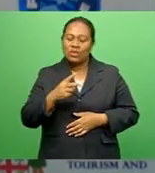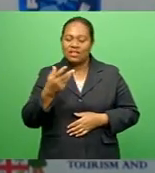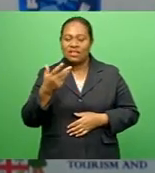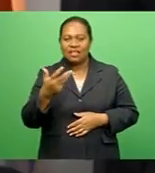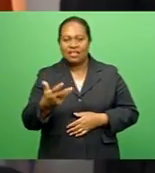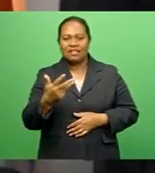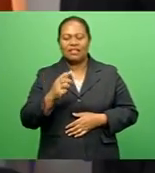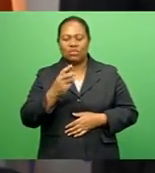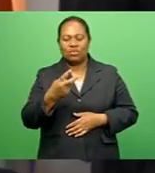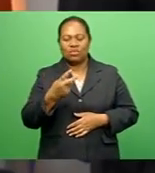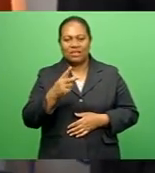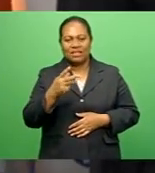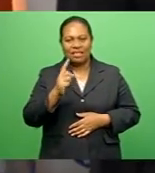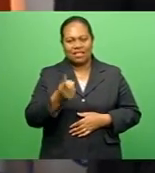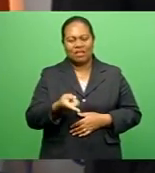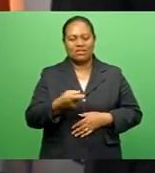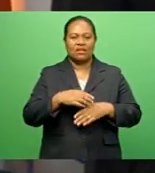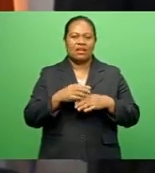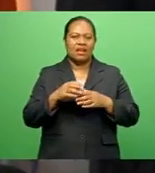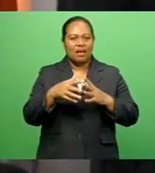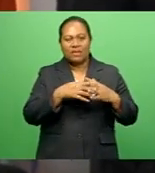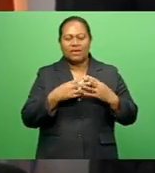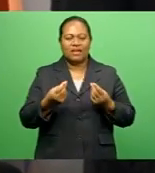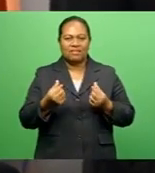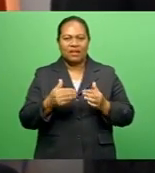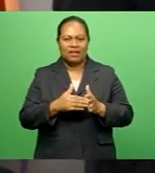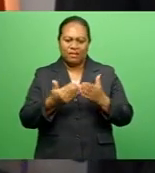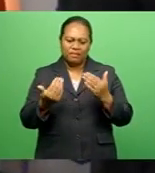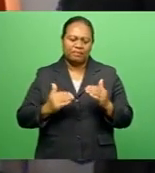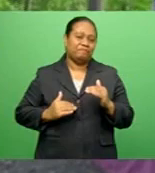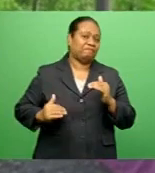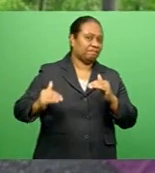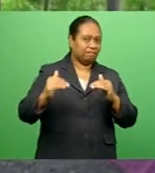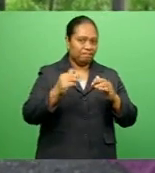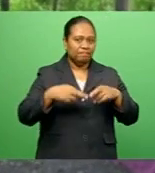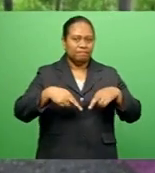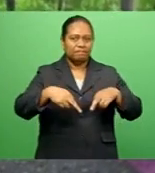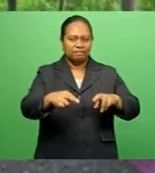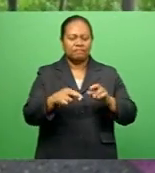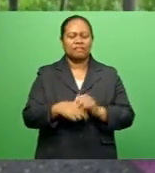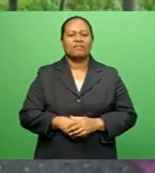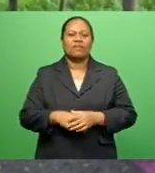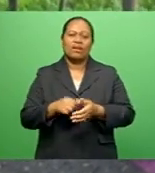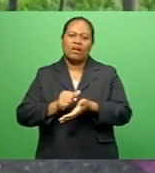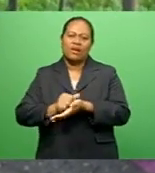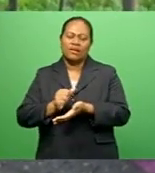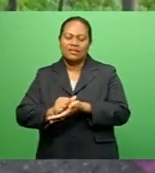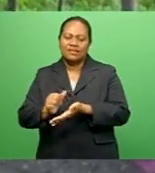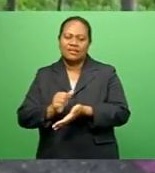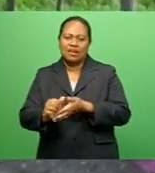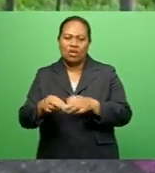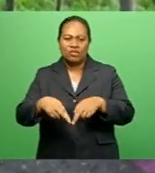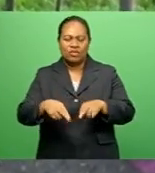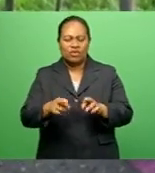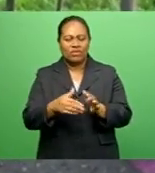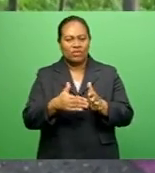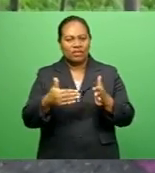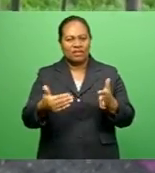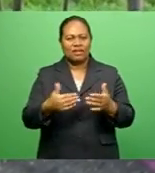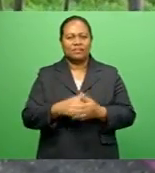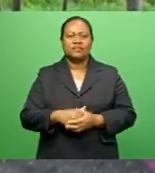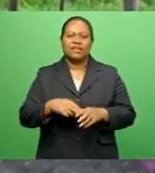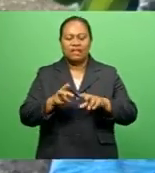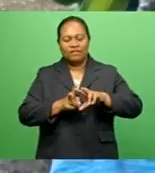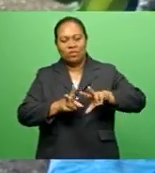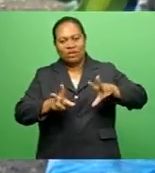US. 91 standardized roadside stalls have been built along the highways in Witilivu and